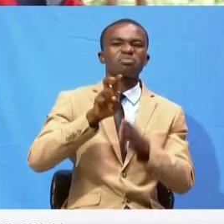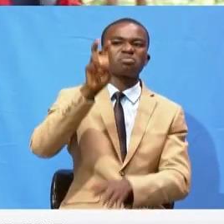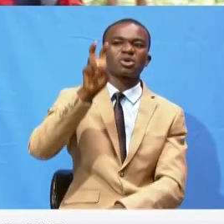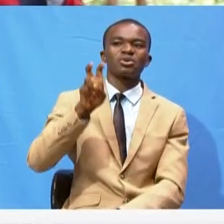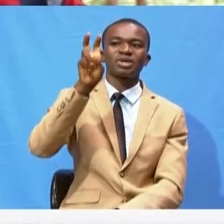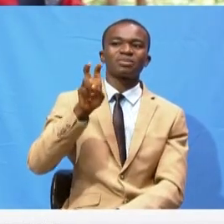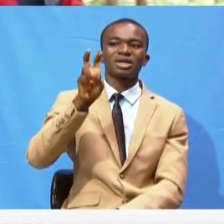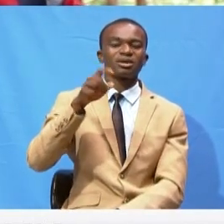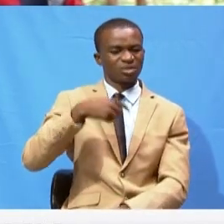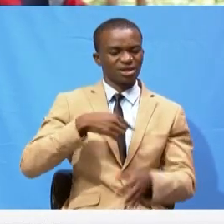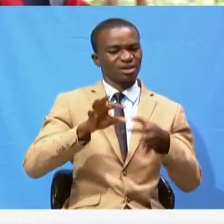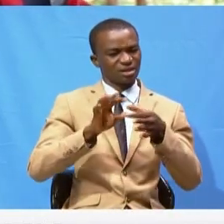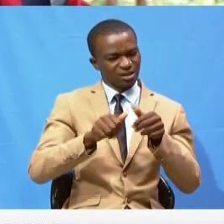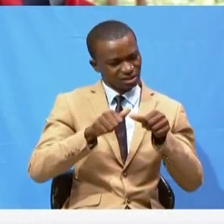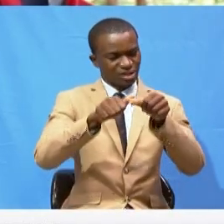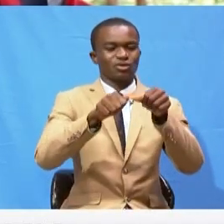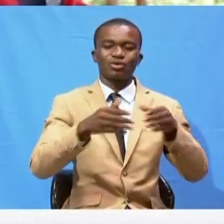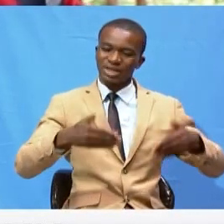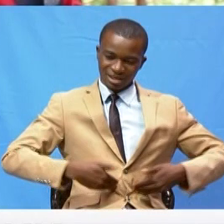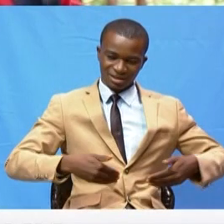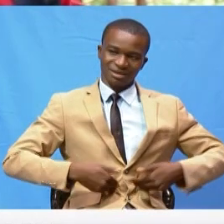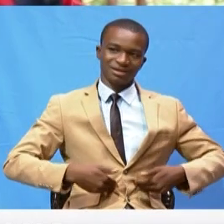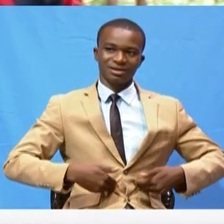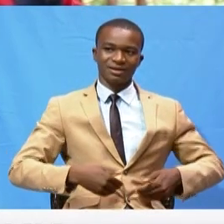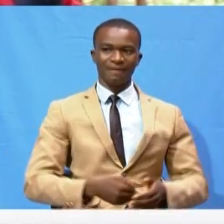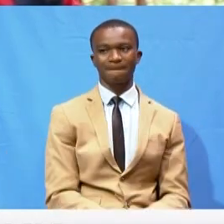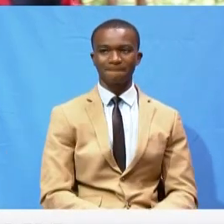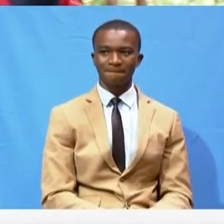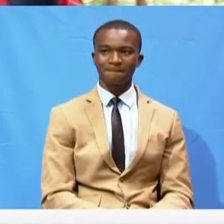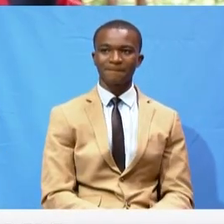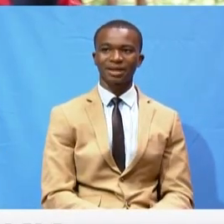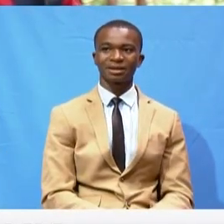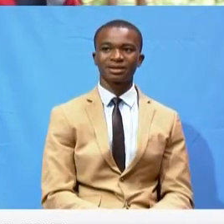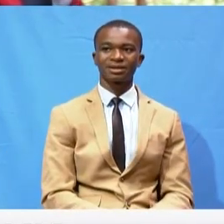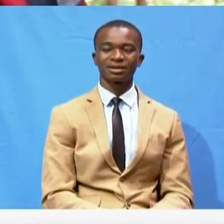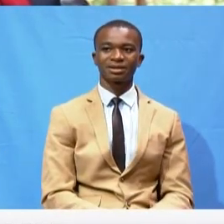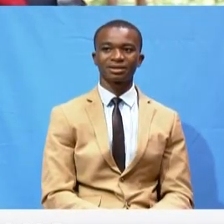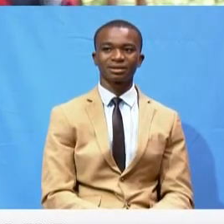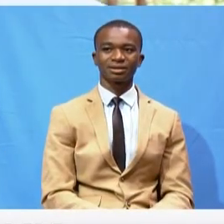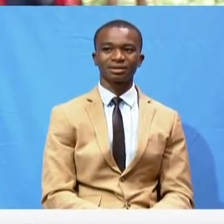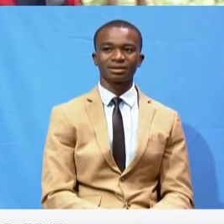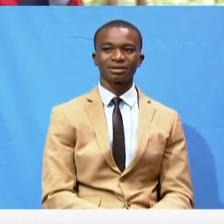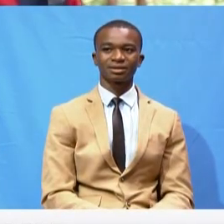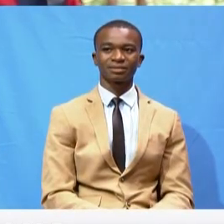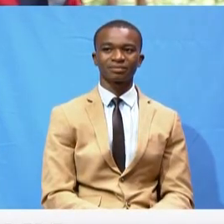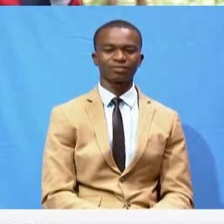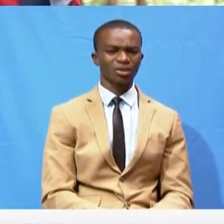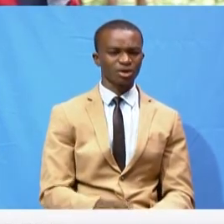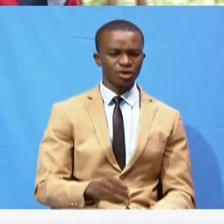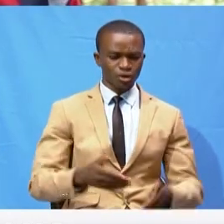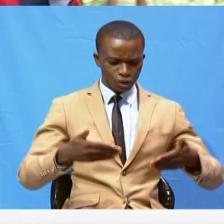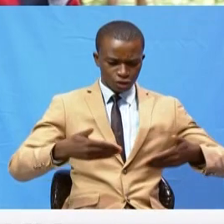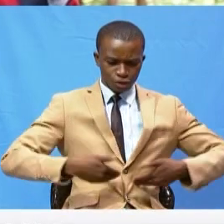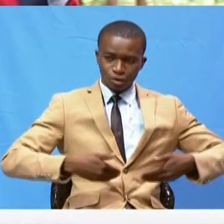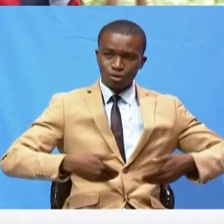was a youth secretary. Okay. Yeah. And we use it to train those youths who were